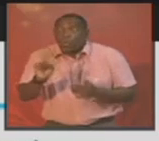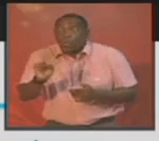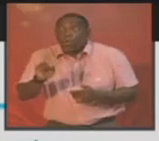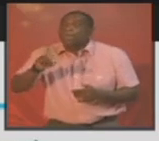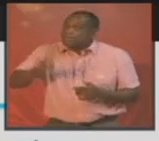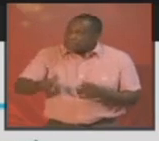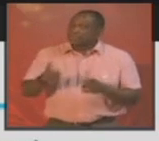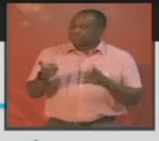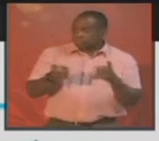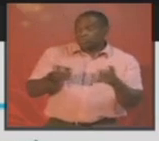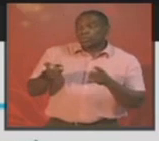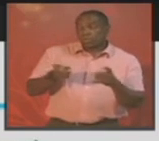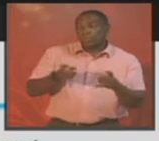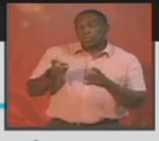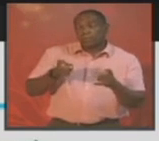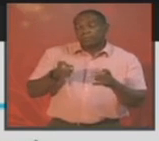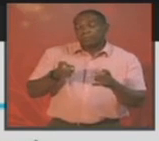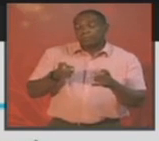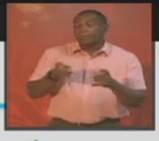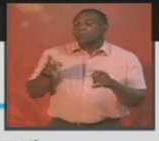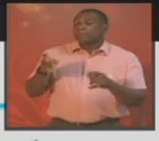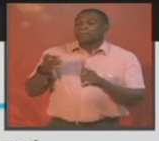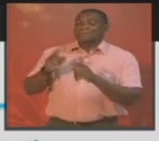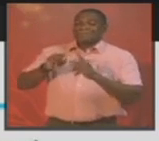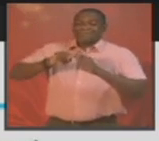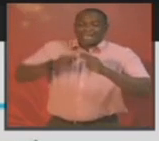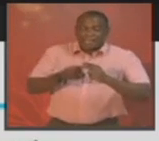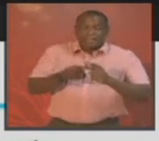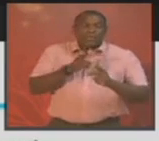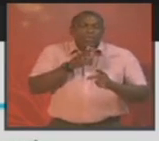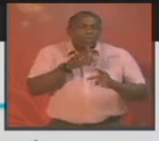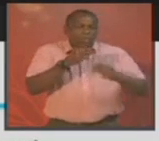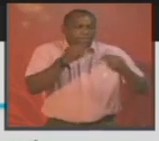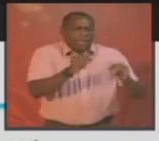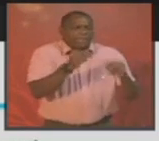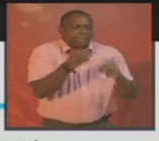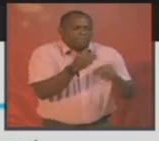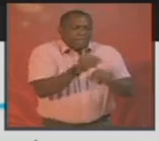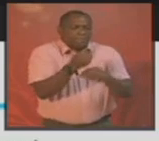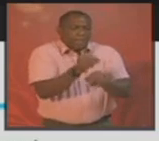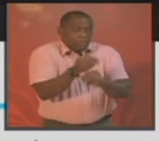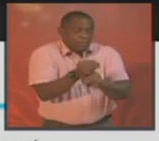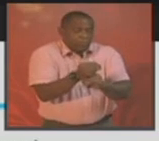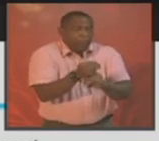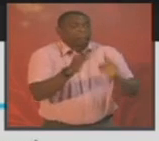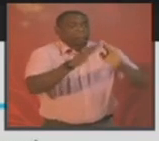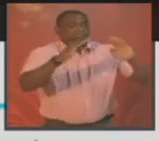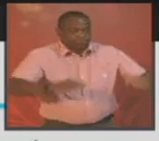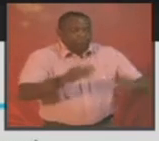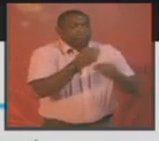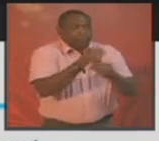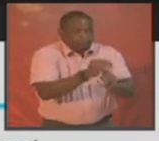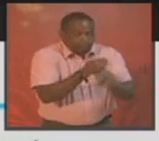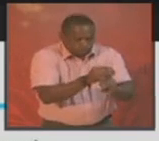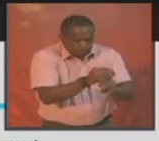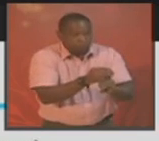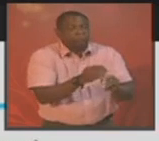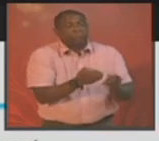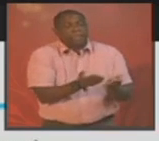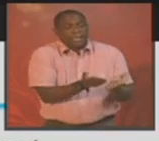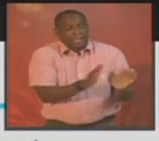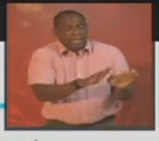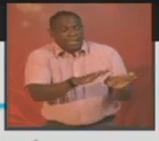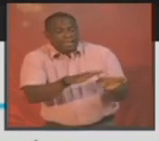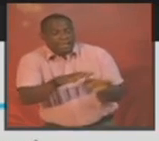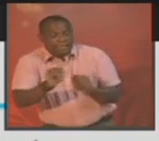manufacturer, again, strict adherence is placed in the manufacturing facilities, in the manufacturing control,